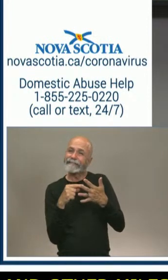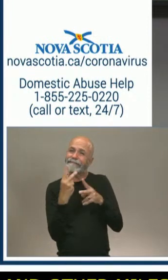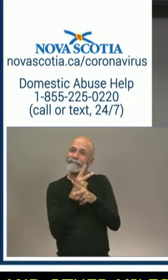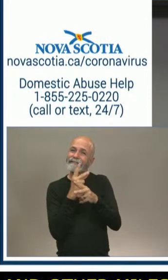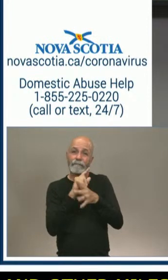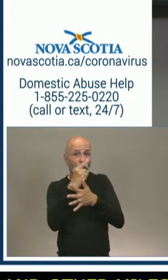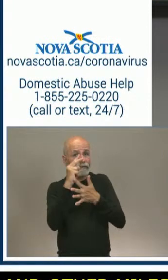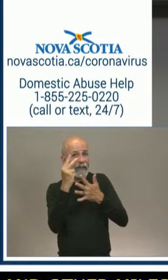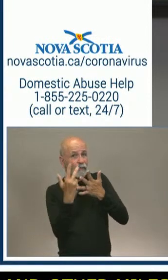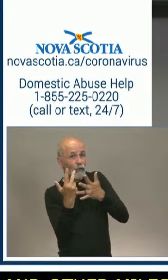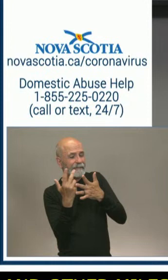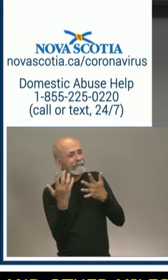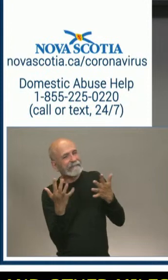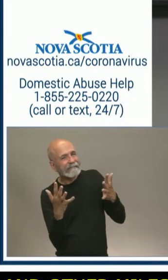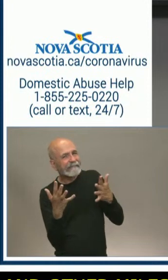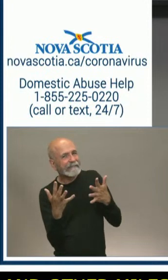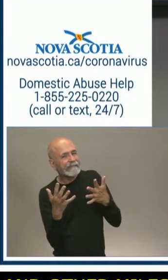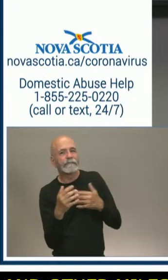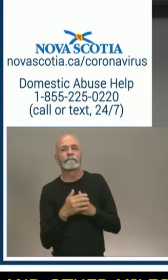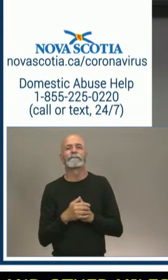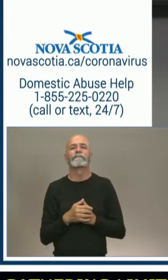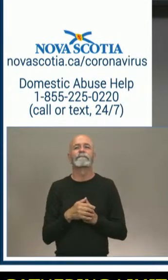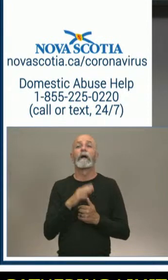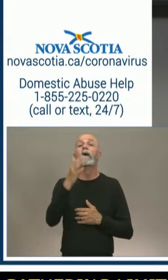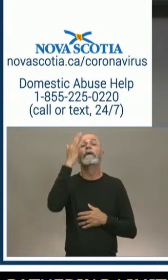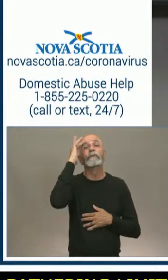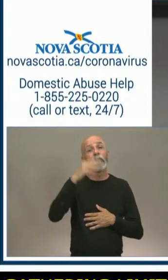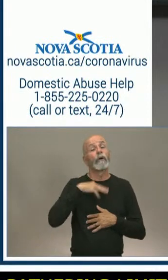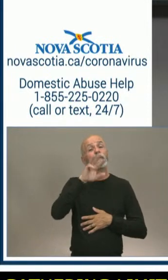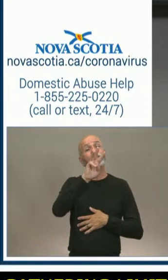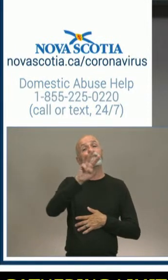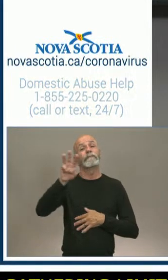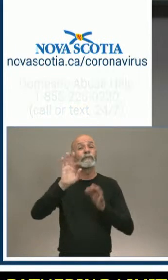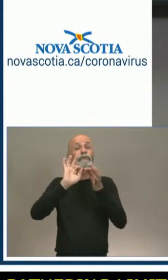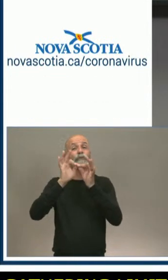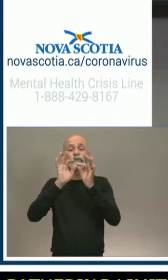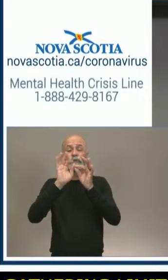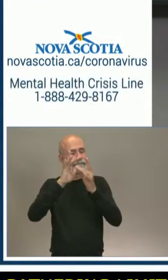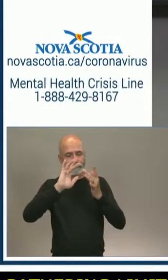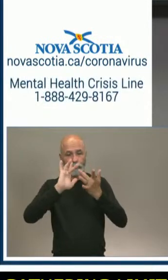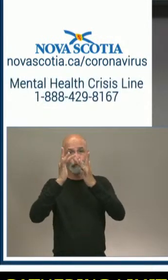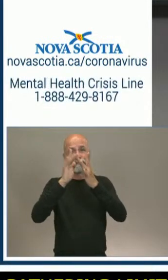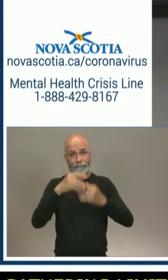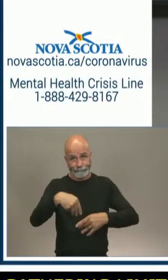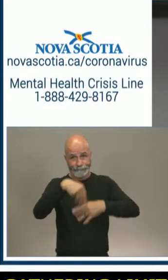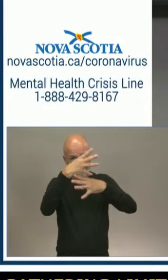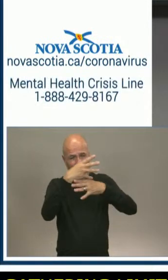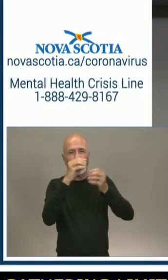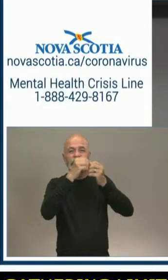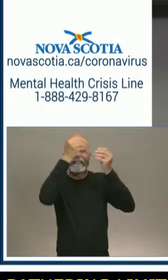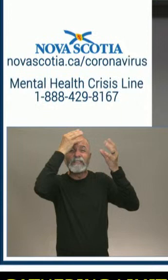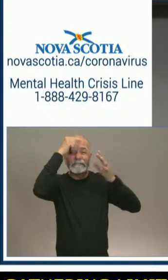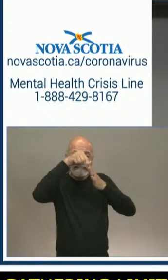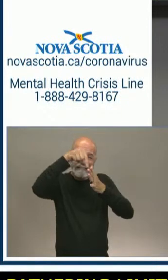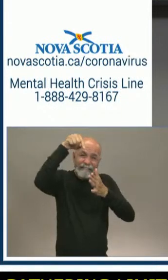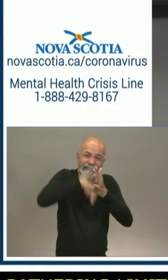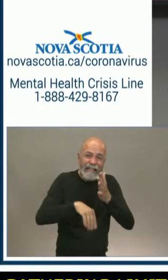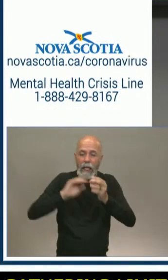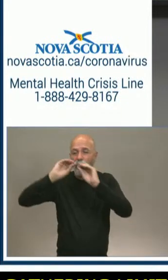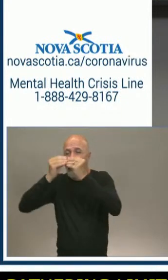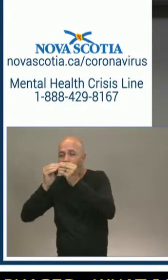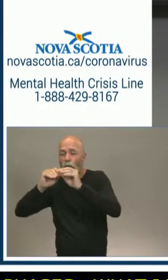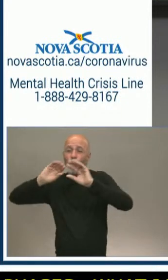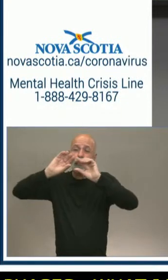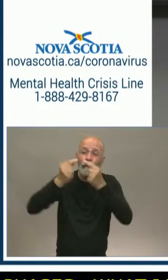much more detail on our website around the details of including gathering limits that'll be up on